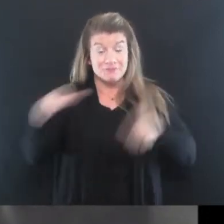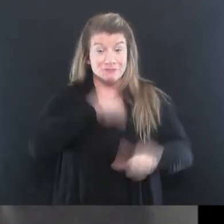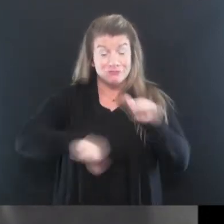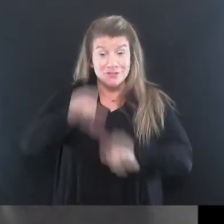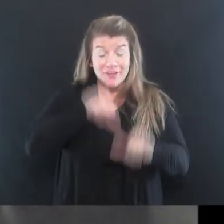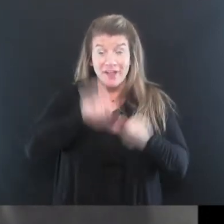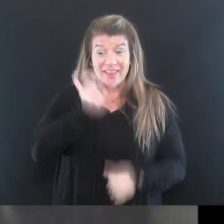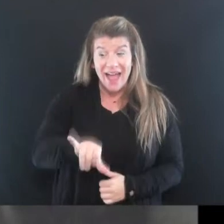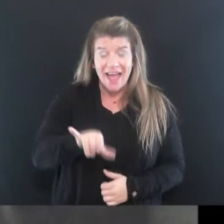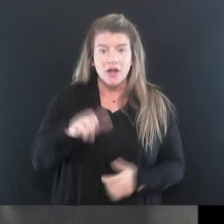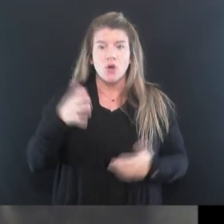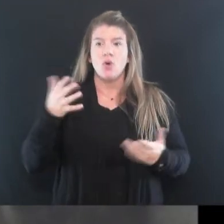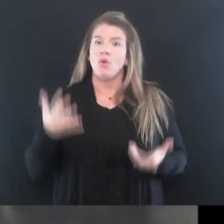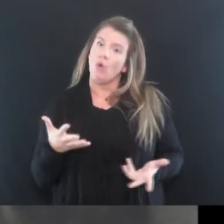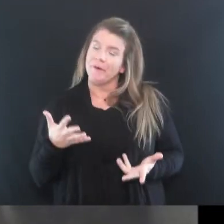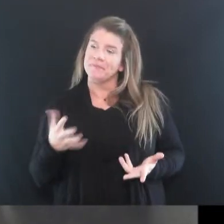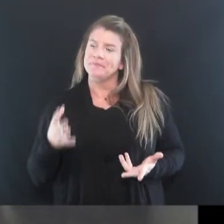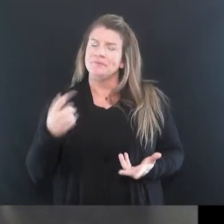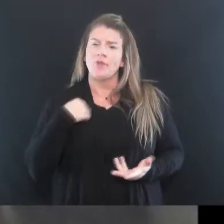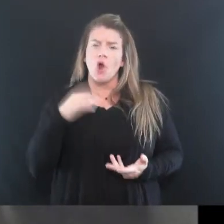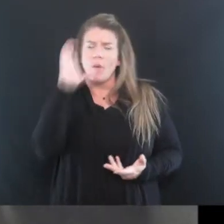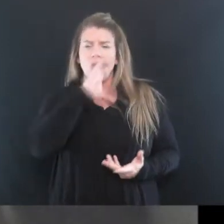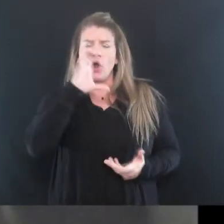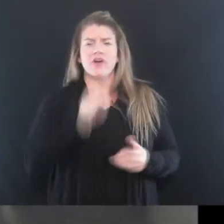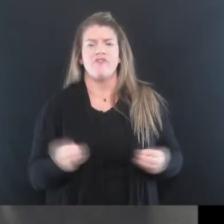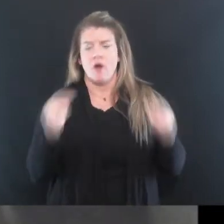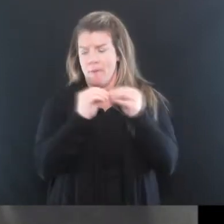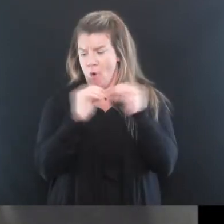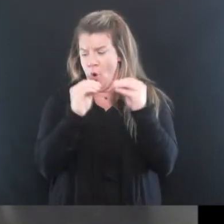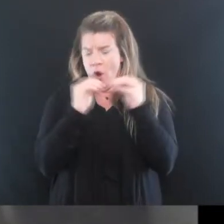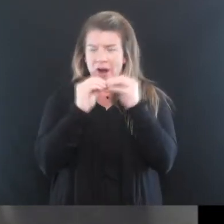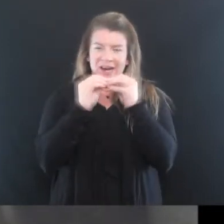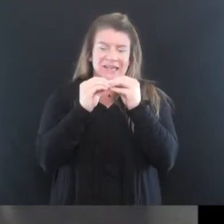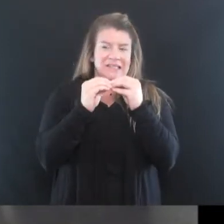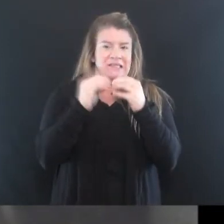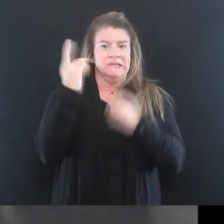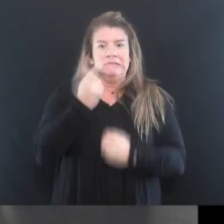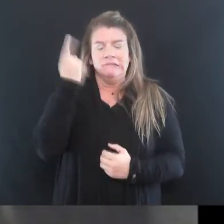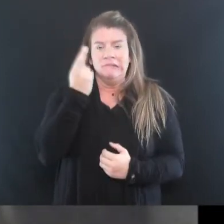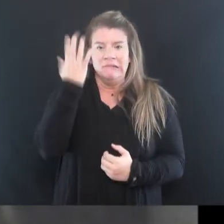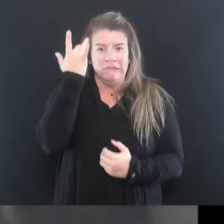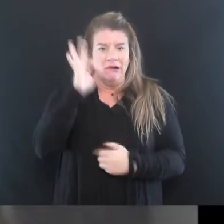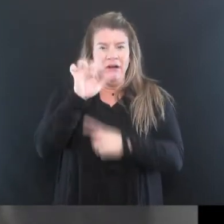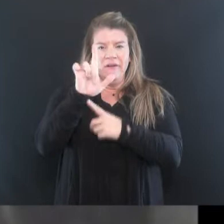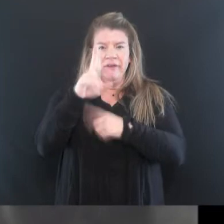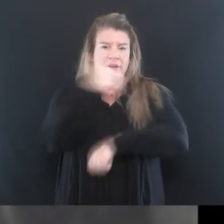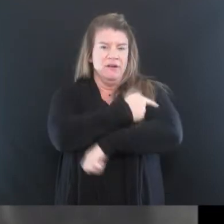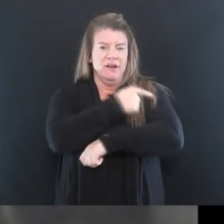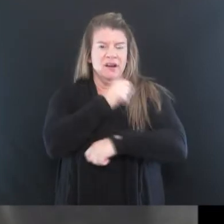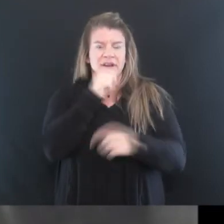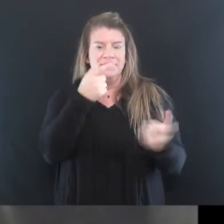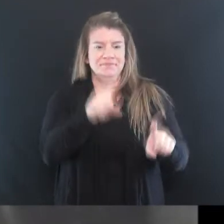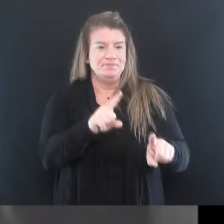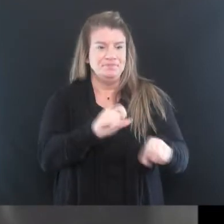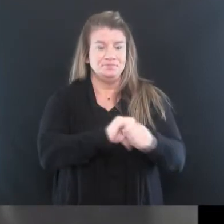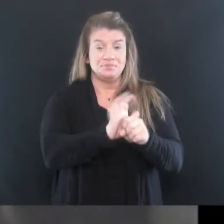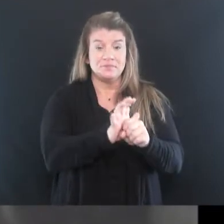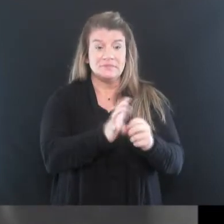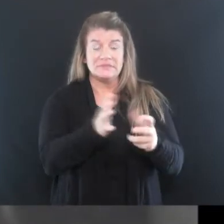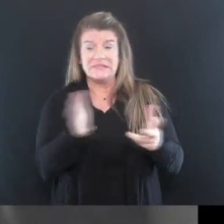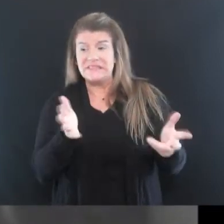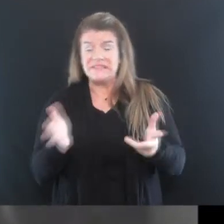all that? Or are we looking for a more virulent flu season this year with a bad strain coming our